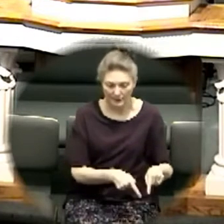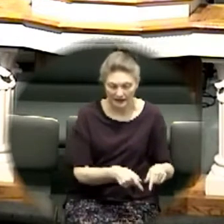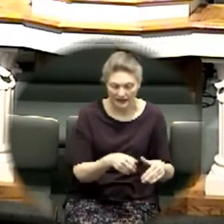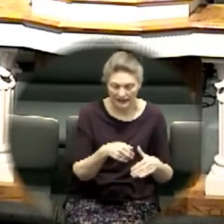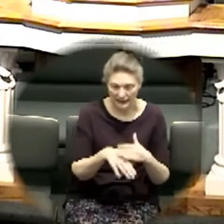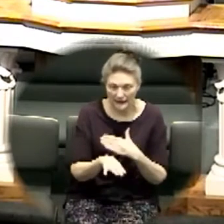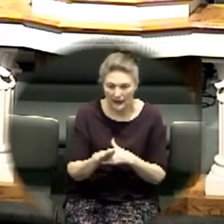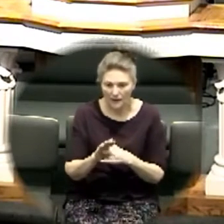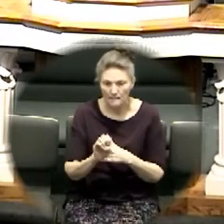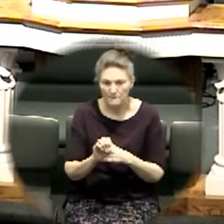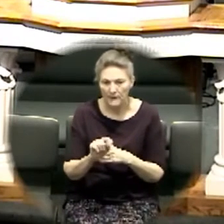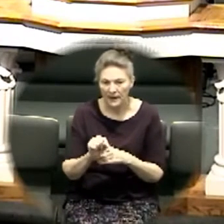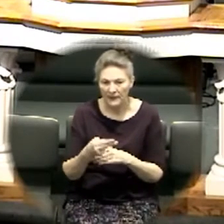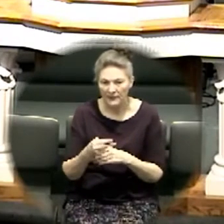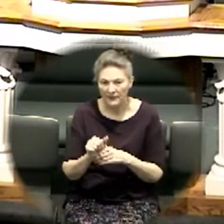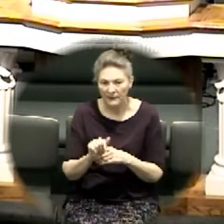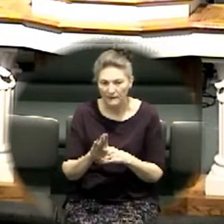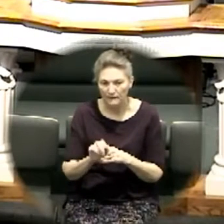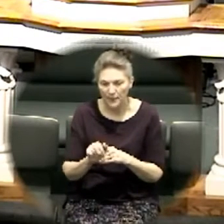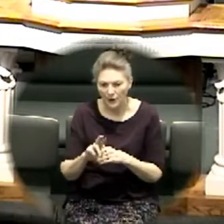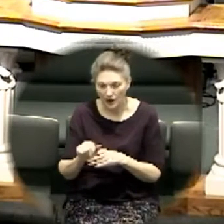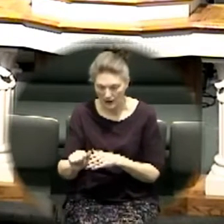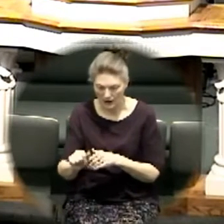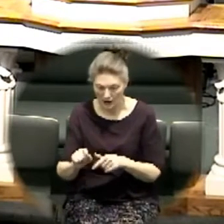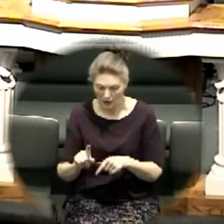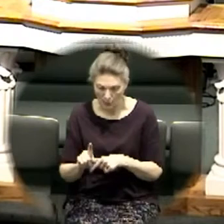found in John chapter 1 verse 26